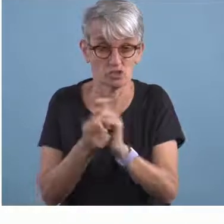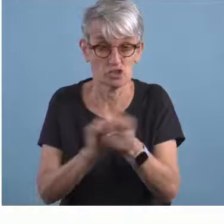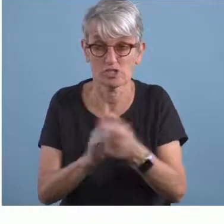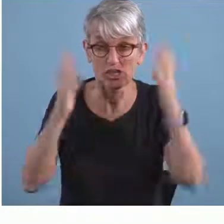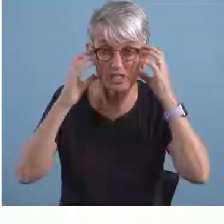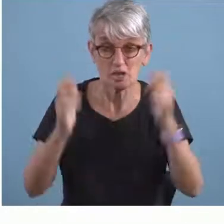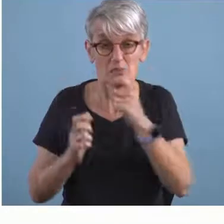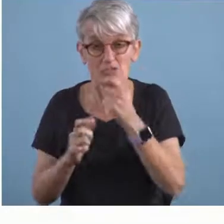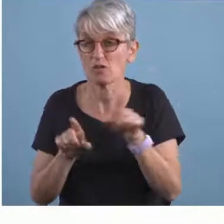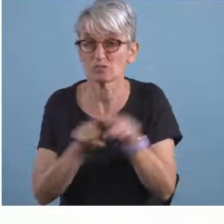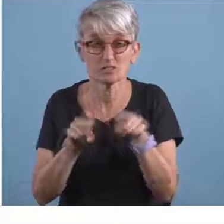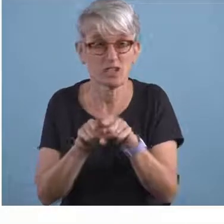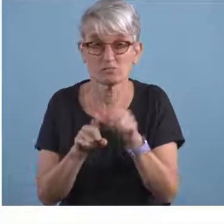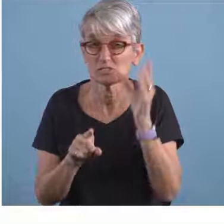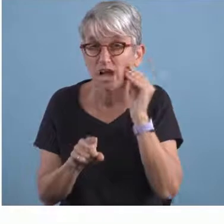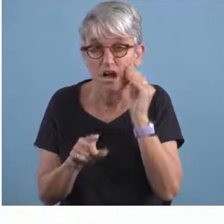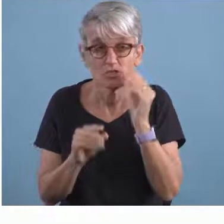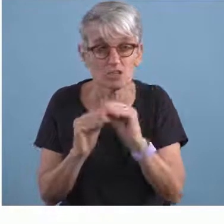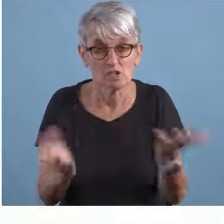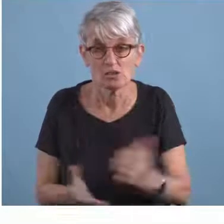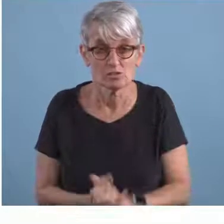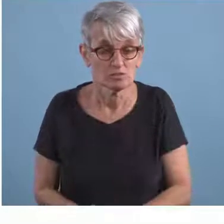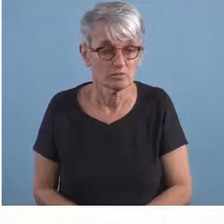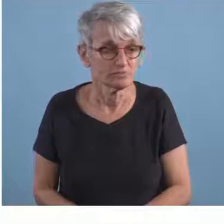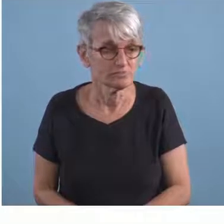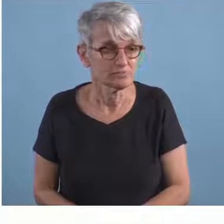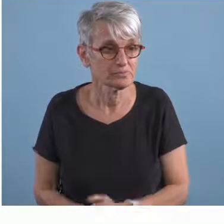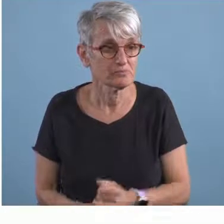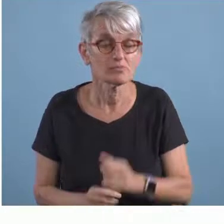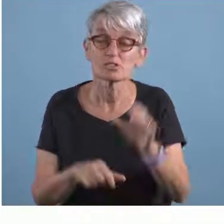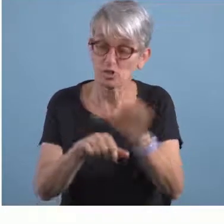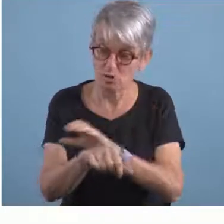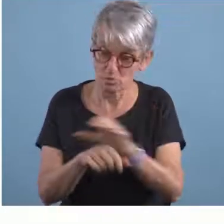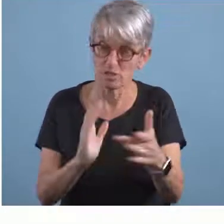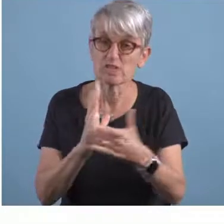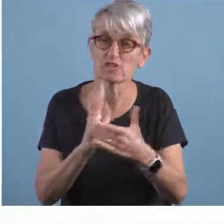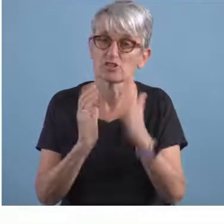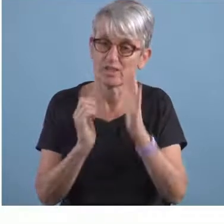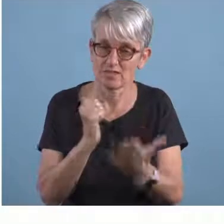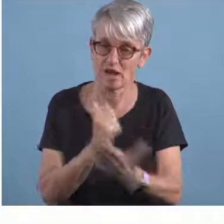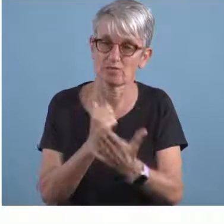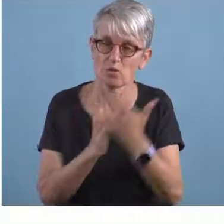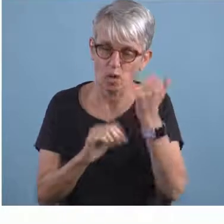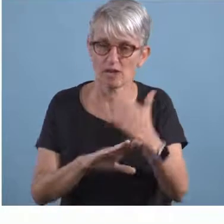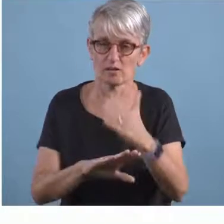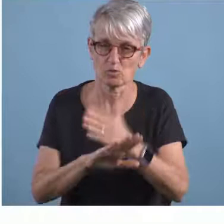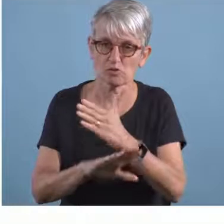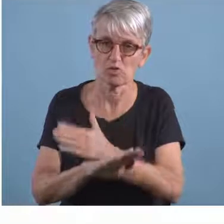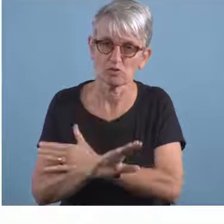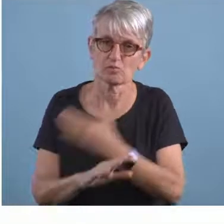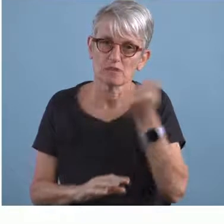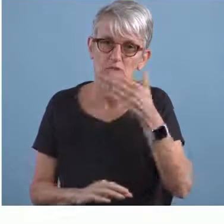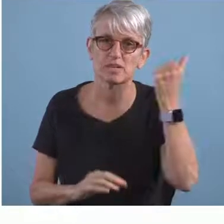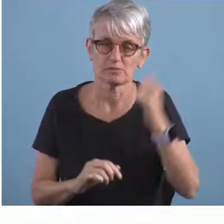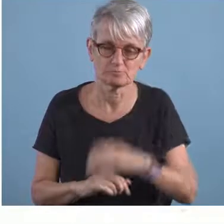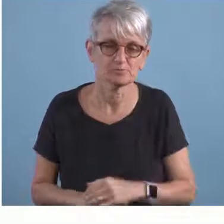So I think computers are computer technology is helping us out because it's getting better and better all the time.